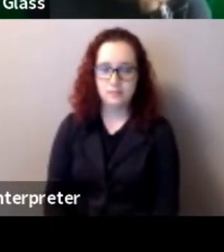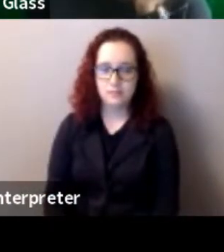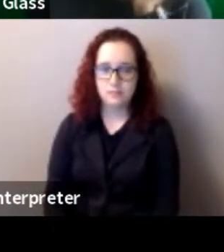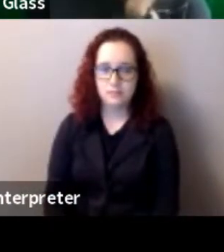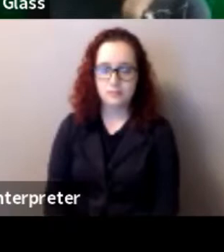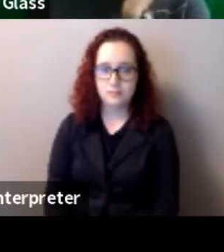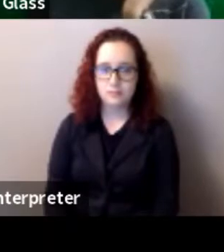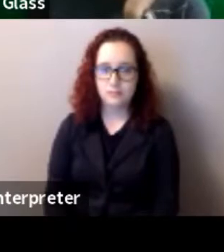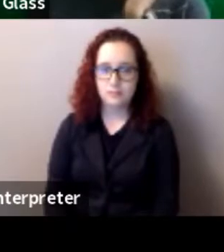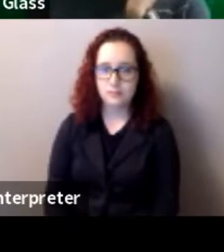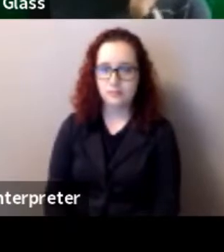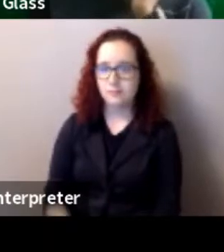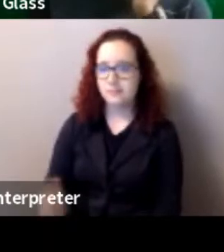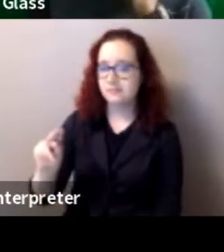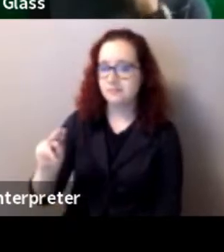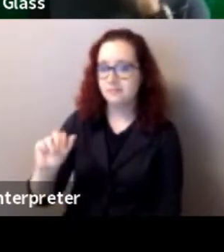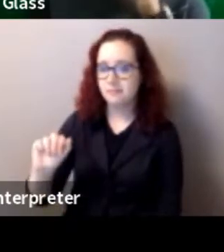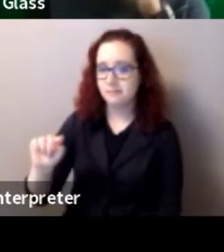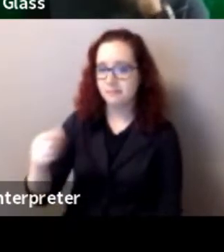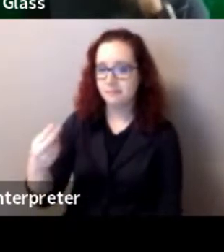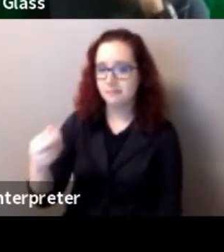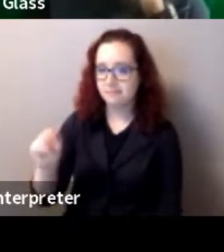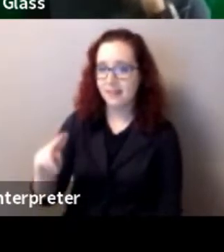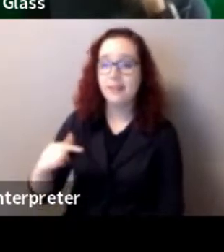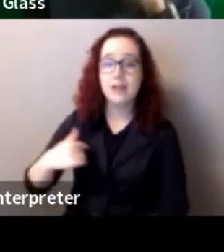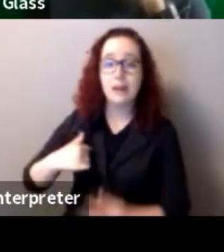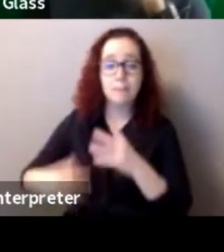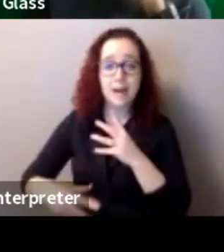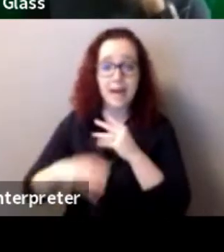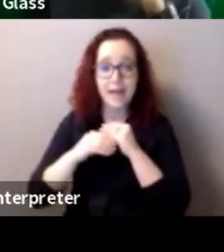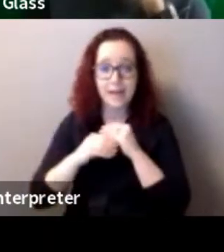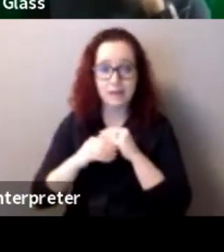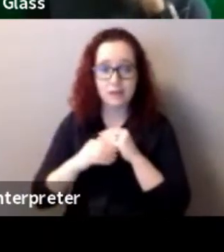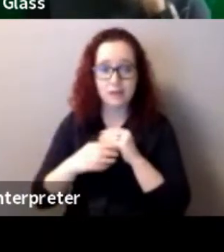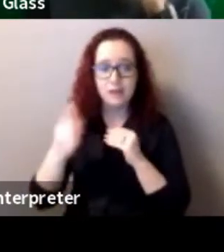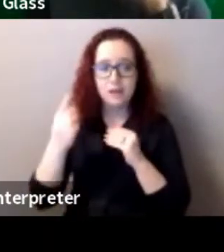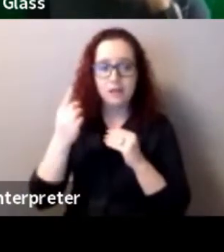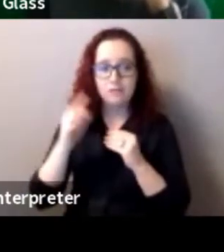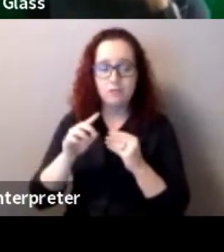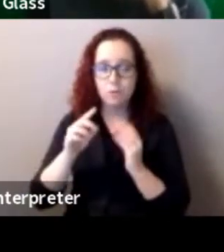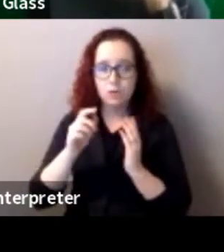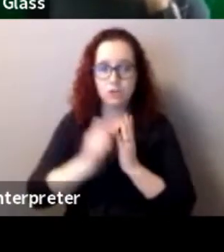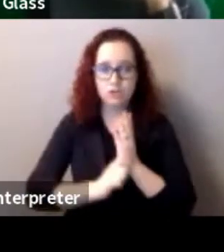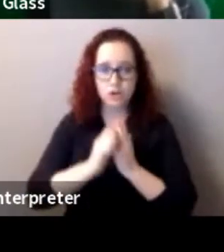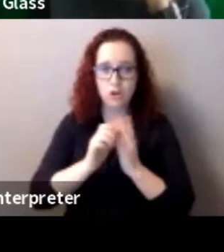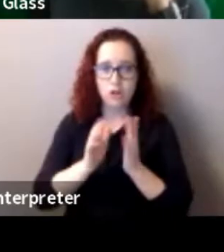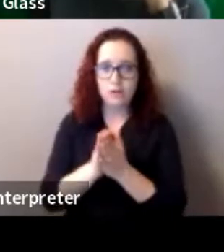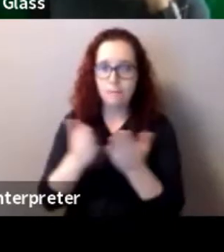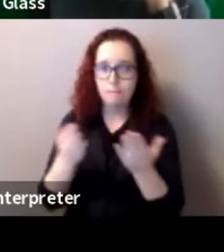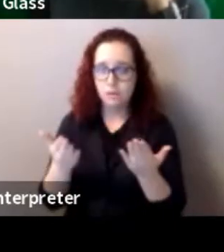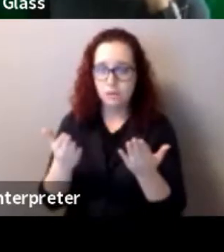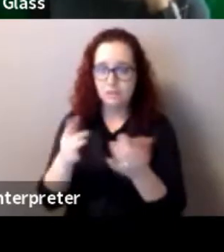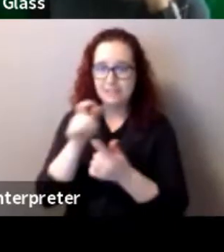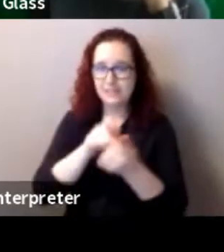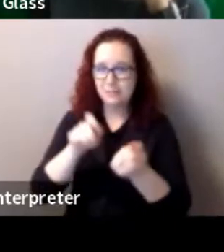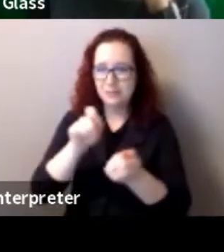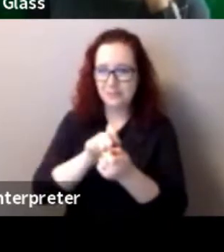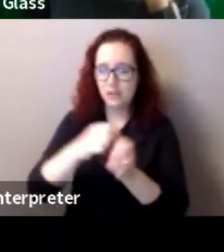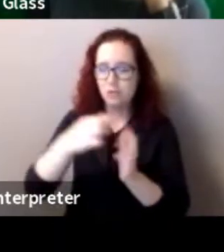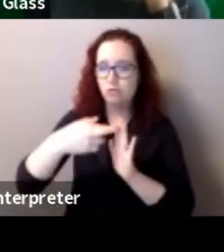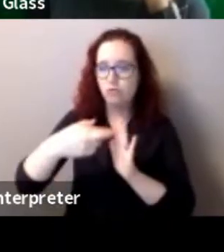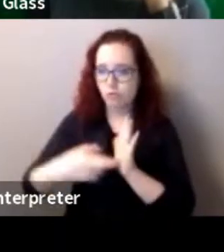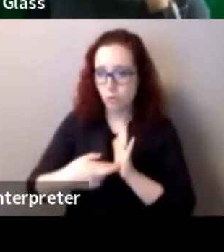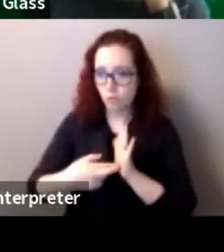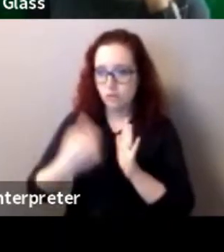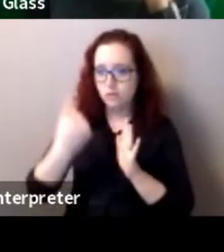So if I can add one thing to that, Julia, which is that when it comes to journals and books, there are actually very specific rules about the